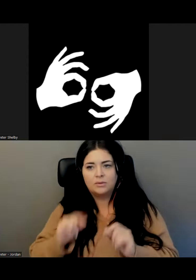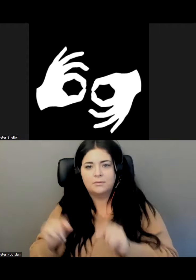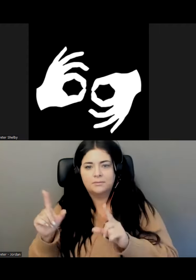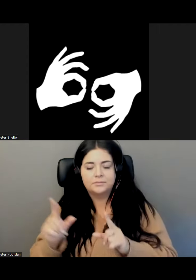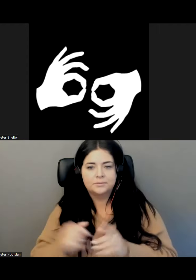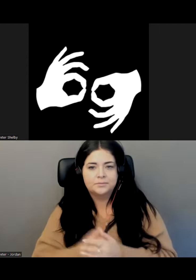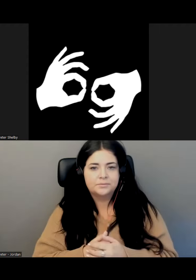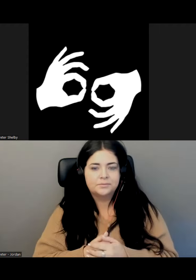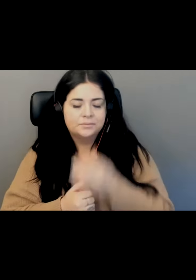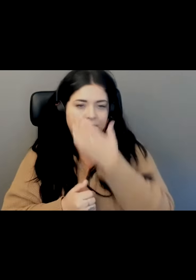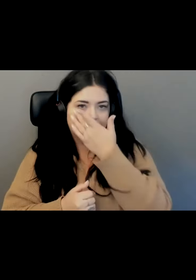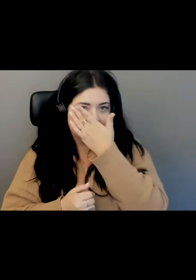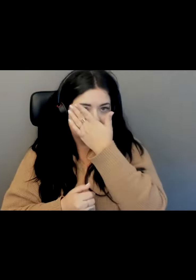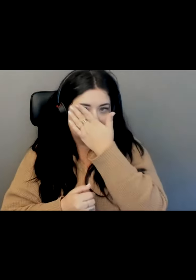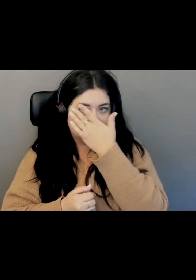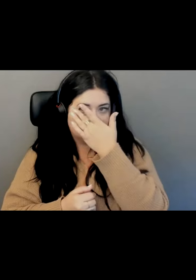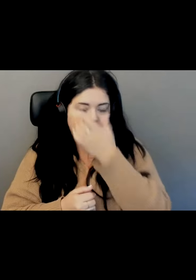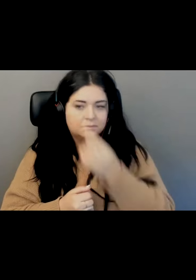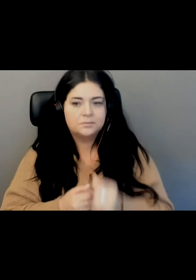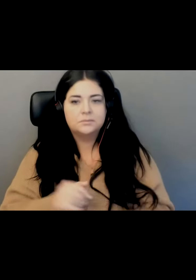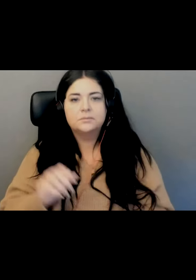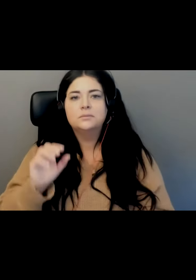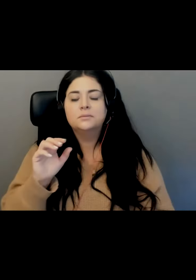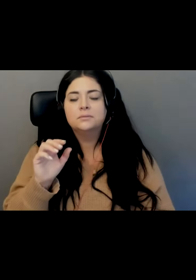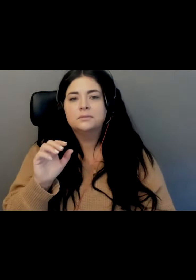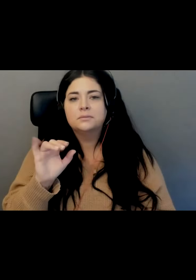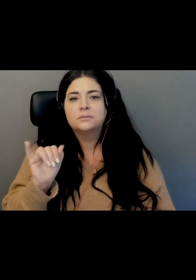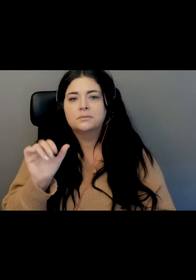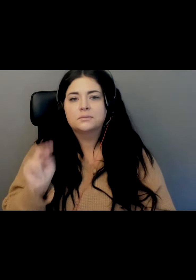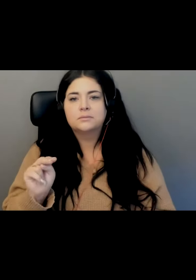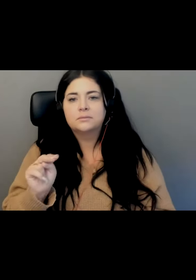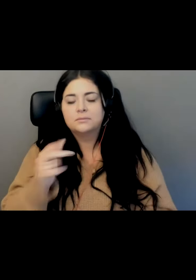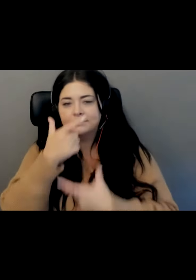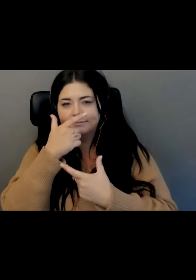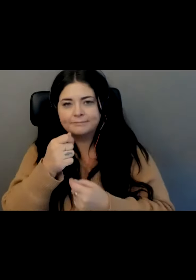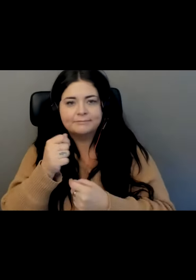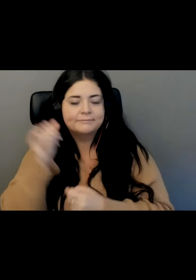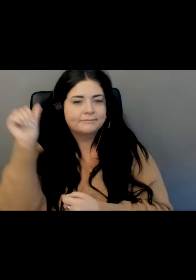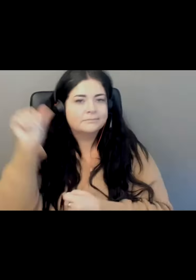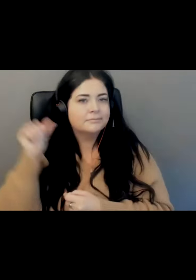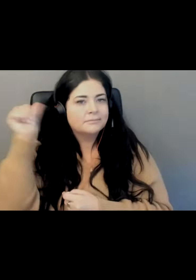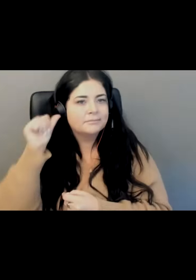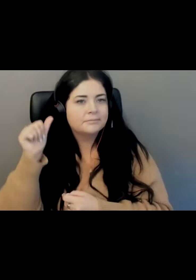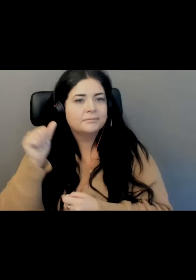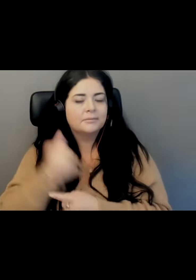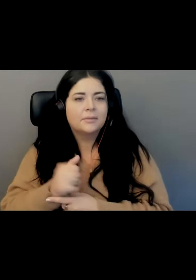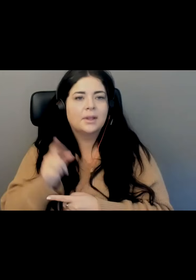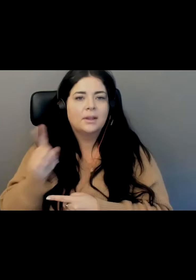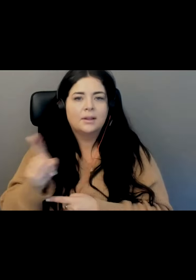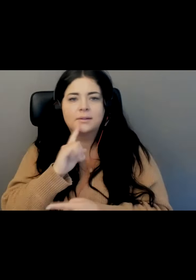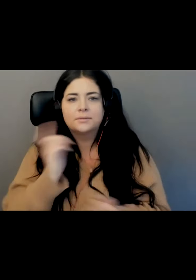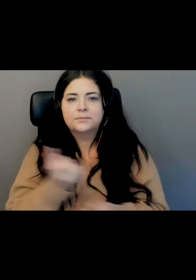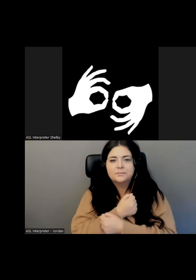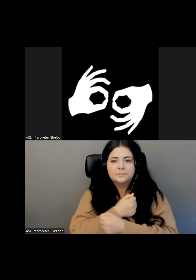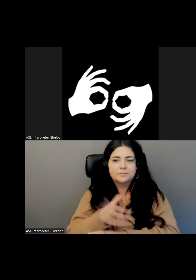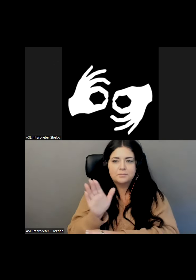Sure. There you go. Ian's interest in the field of audiology stems from his long life love of music